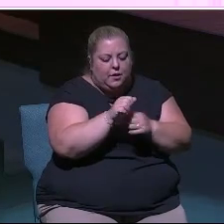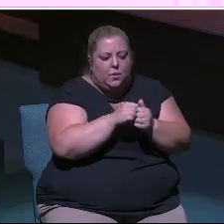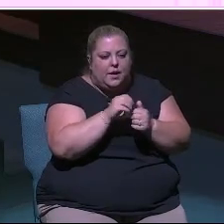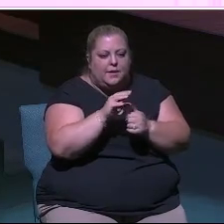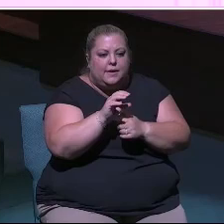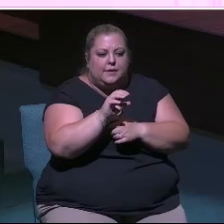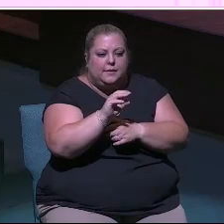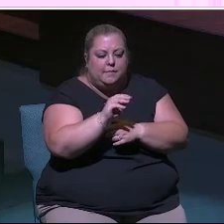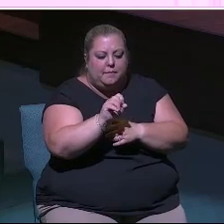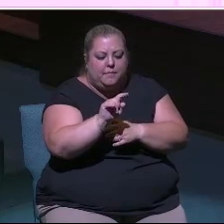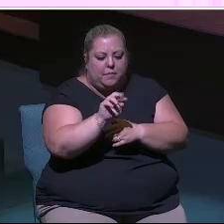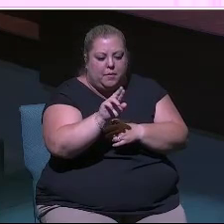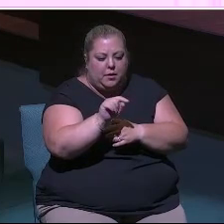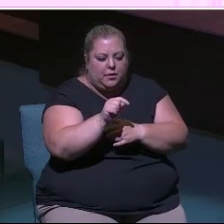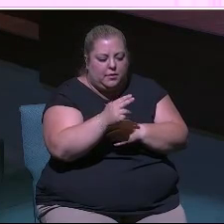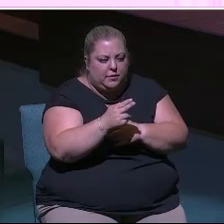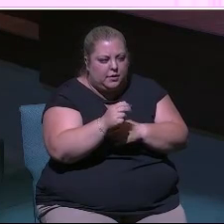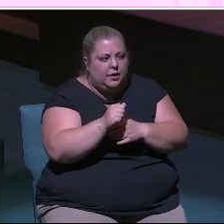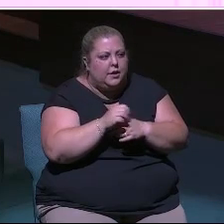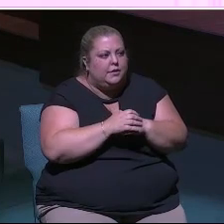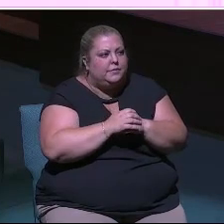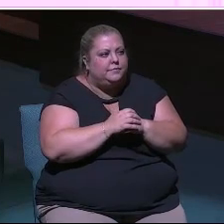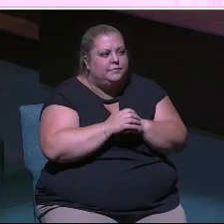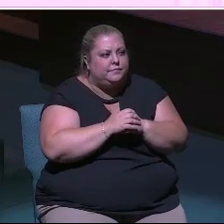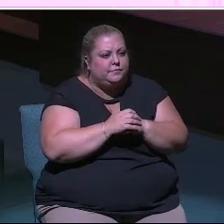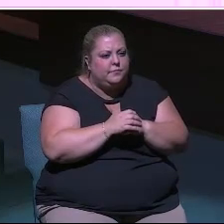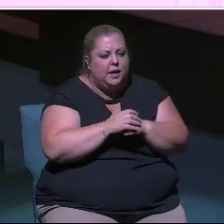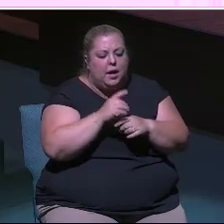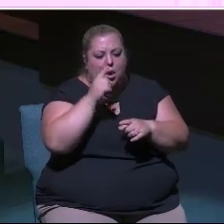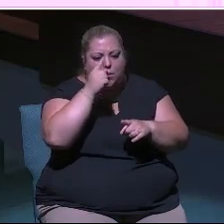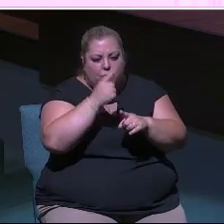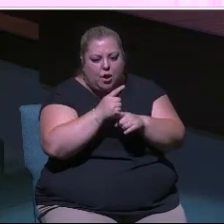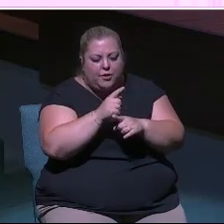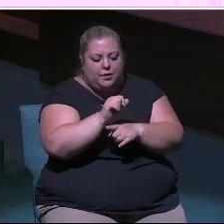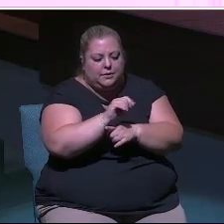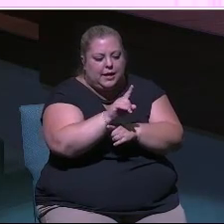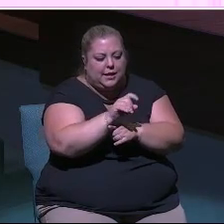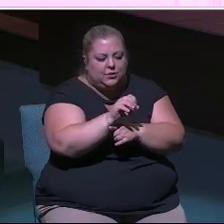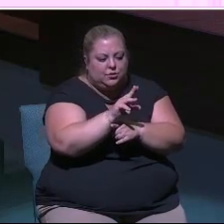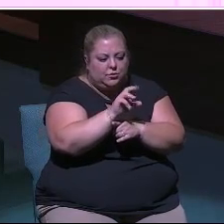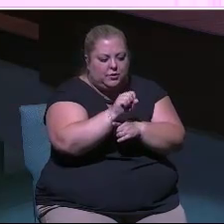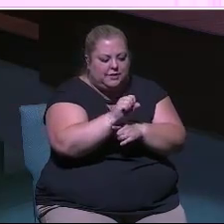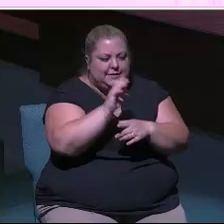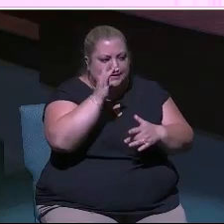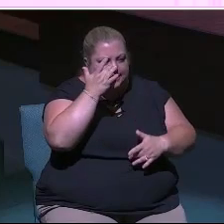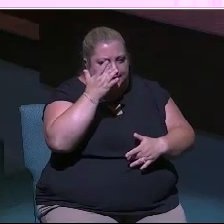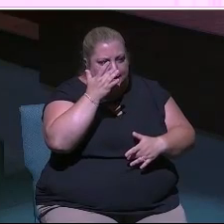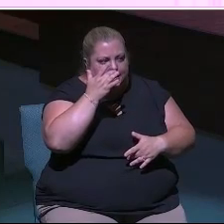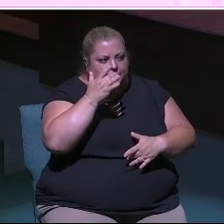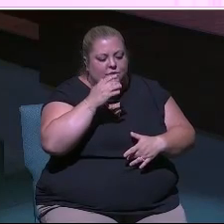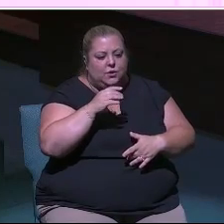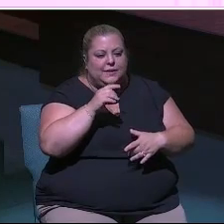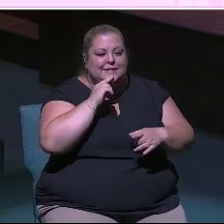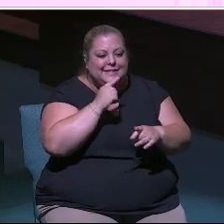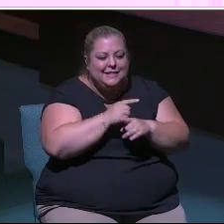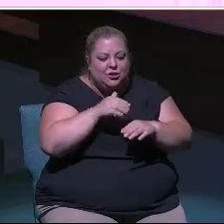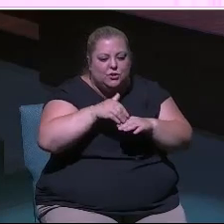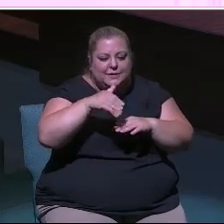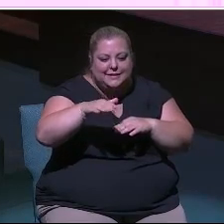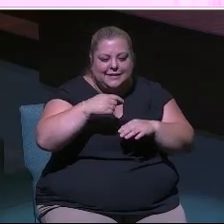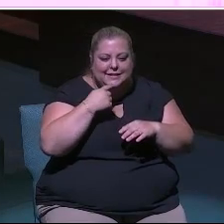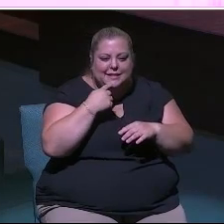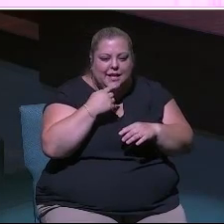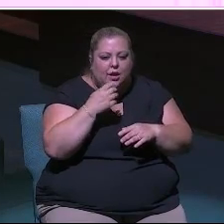anointed the Lord with ointment, wiped his feet with her hair, whose brother Lazarus was sick. Therefore, his sisters sent unto him, saying, Lord, behold,